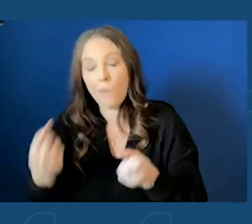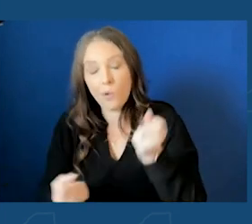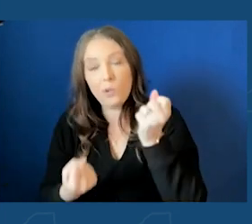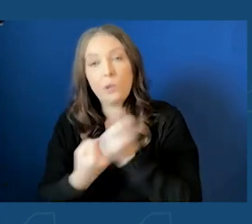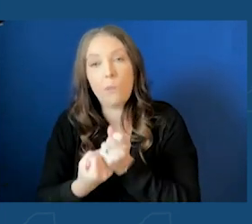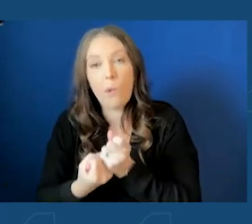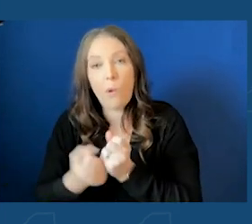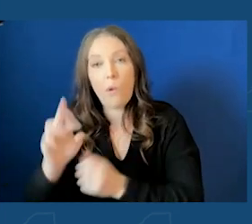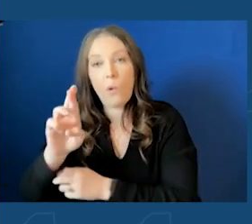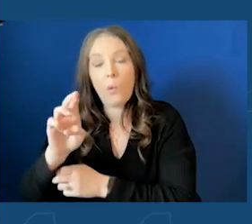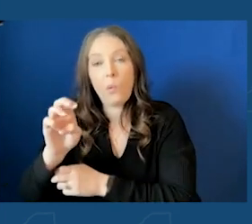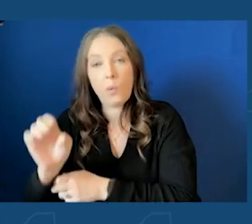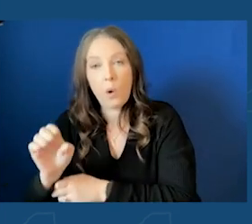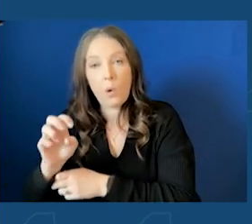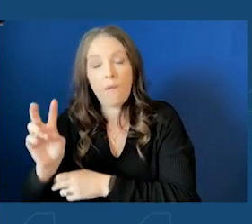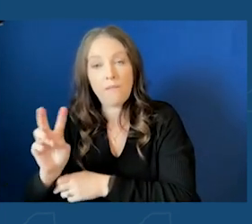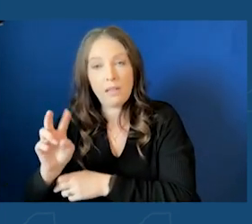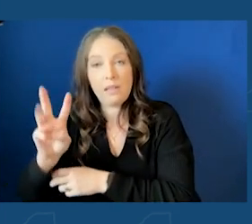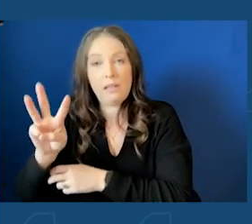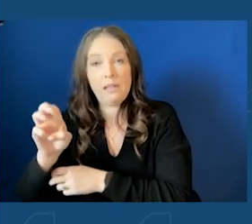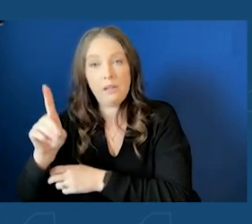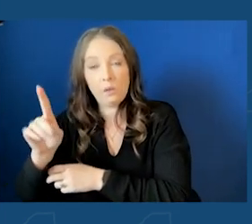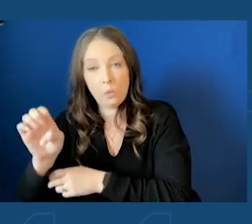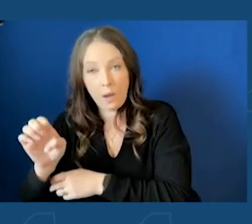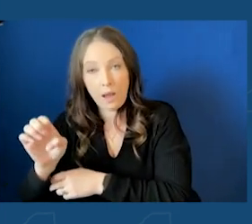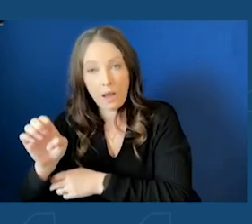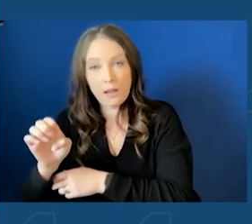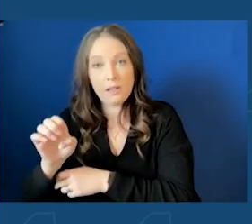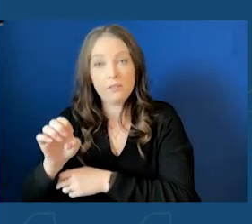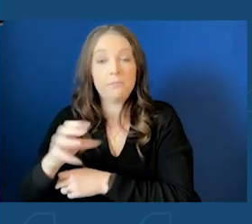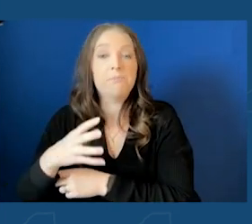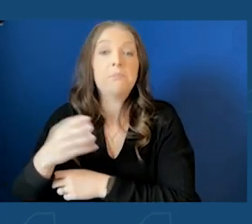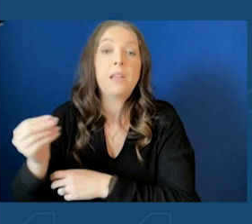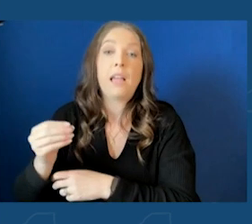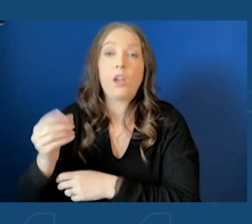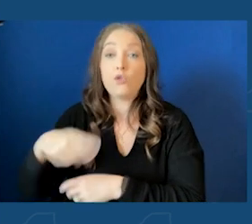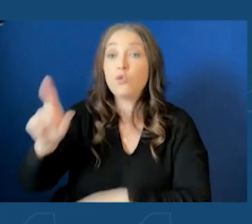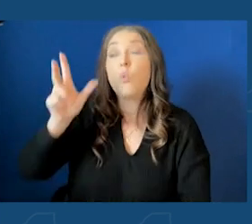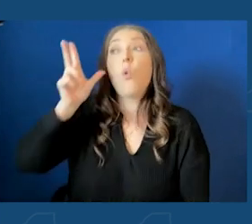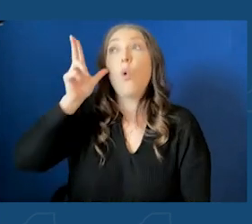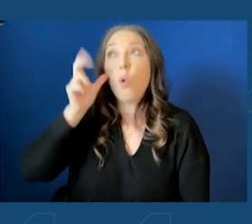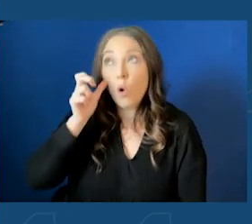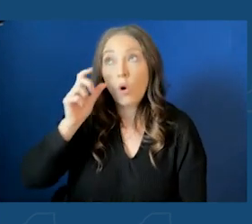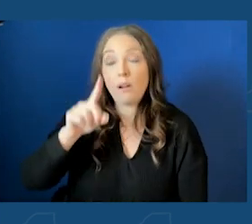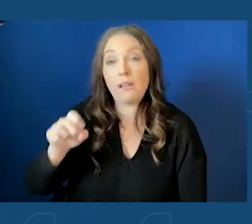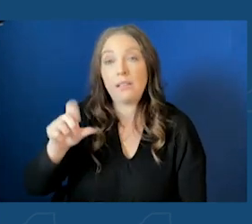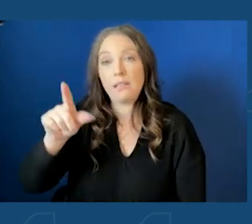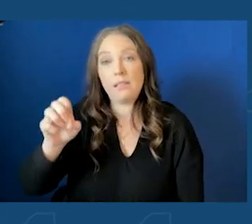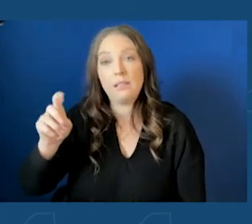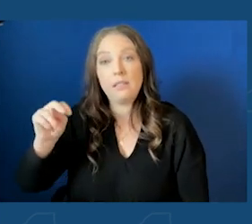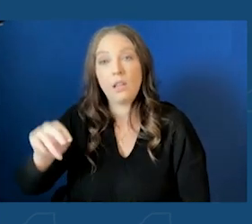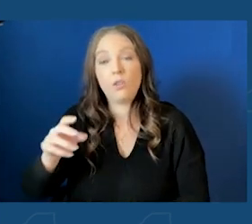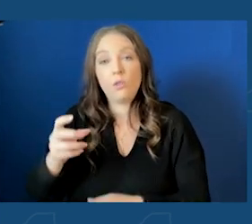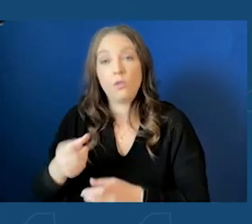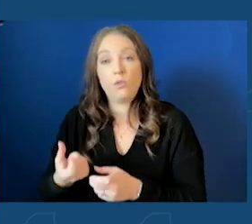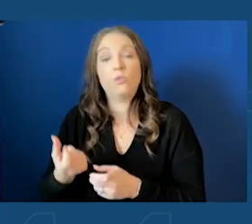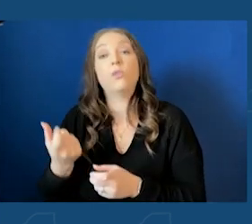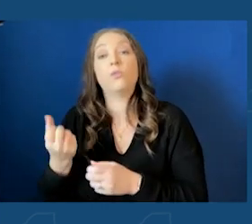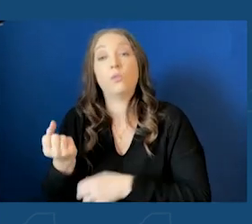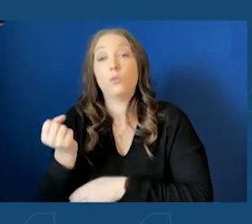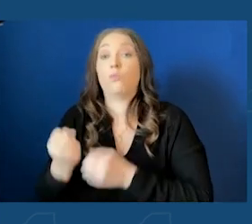Donald Trump. And you all heard Lee Zeldin defend his record last night. Vigorous defense of Donald Trump's record last